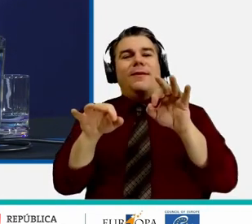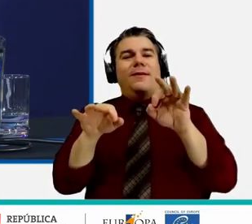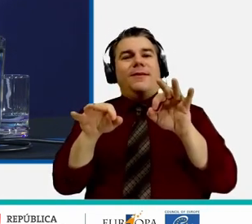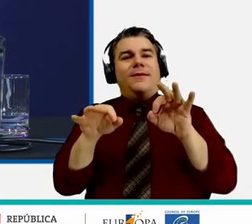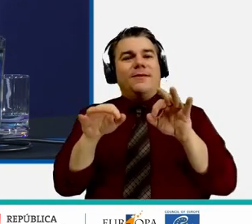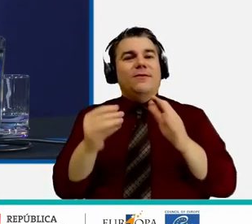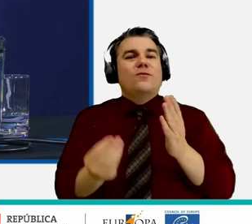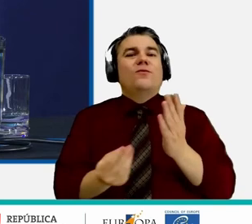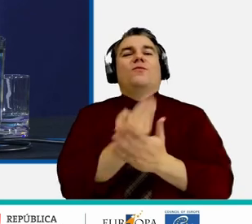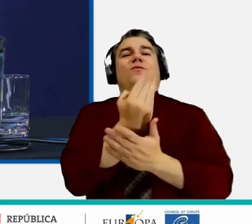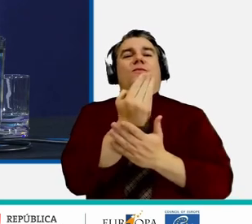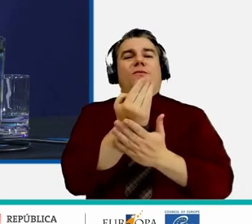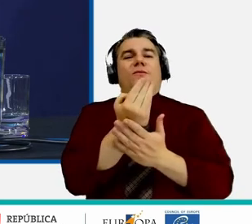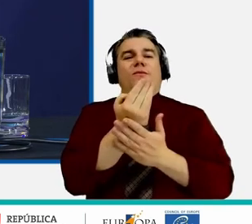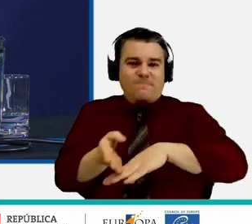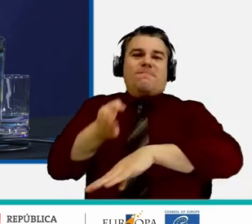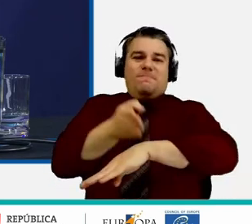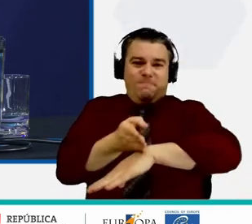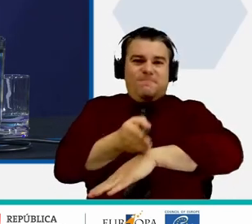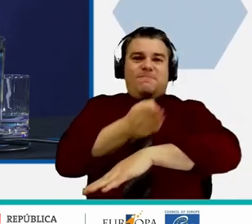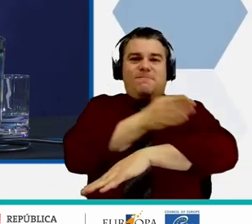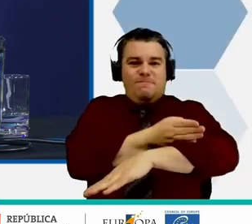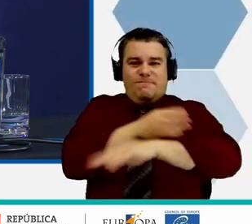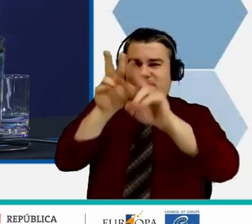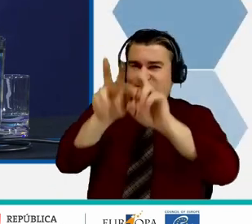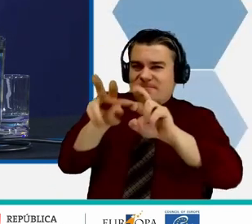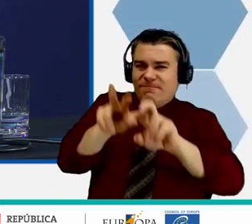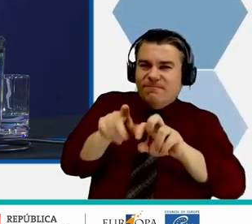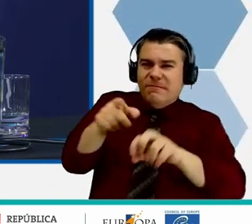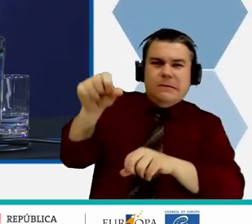to improve our risk assessment.